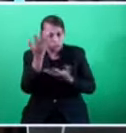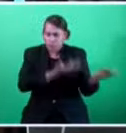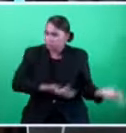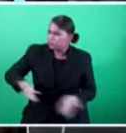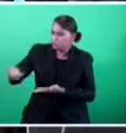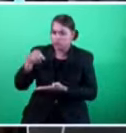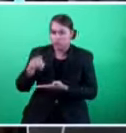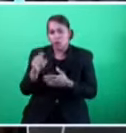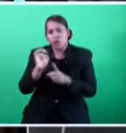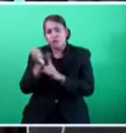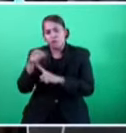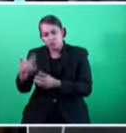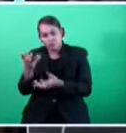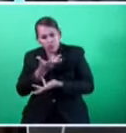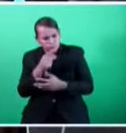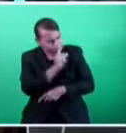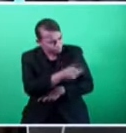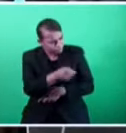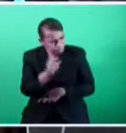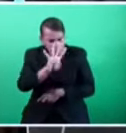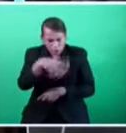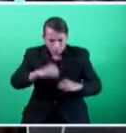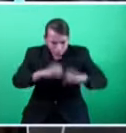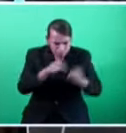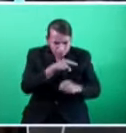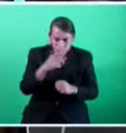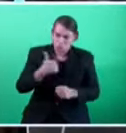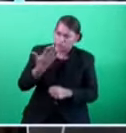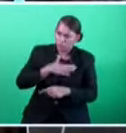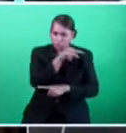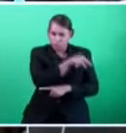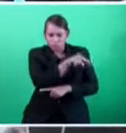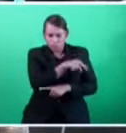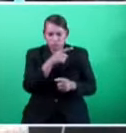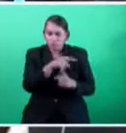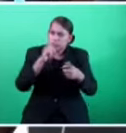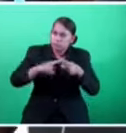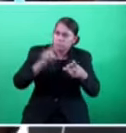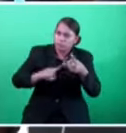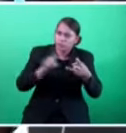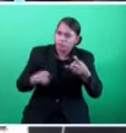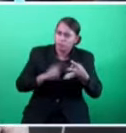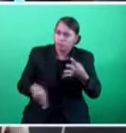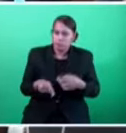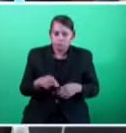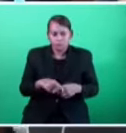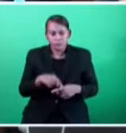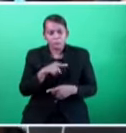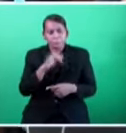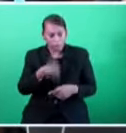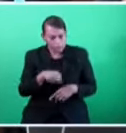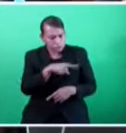regulator, saying, this is what we want to do. This is our environmental management plan. Go and examine it and